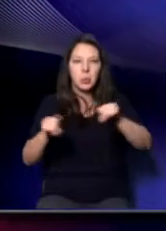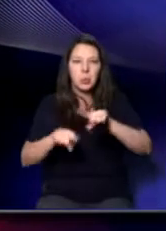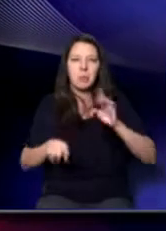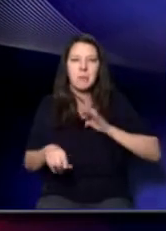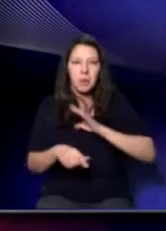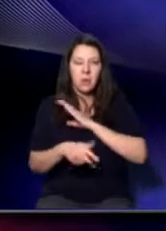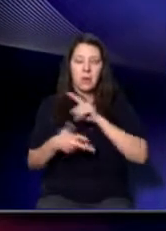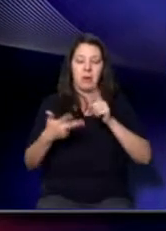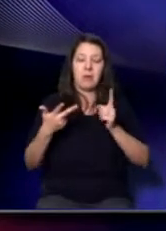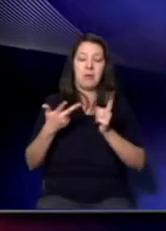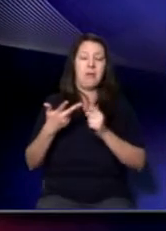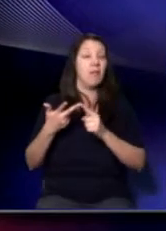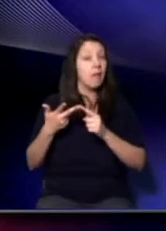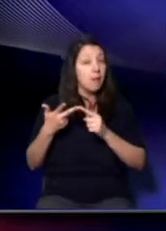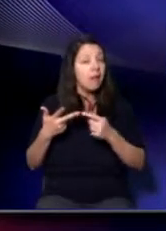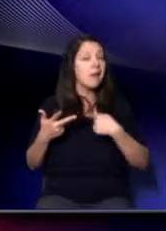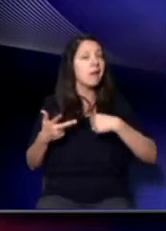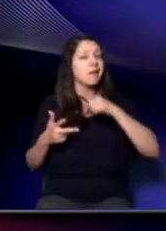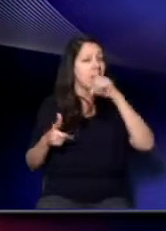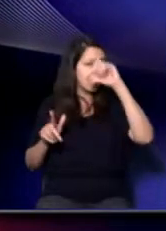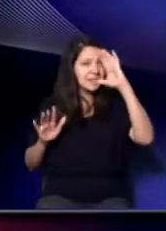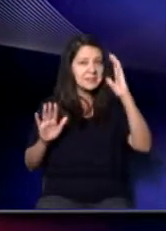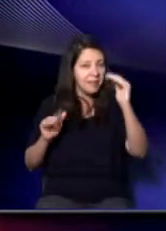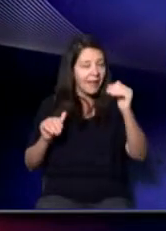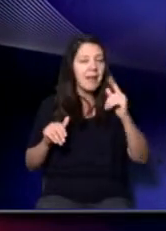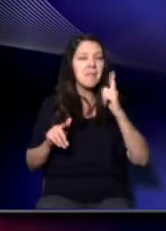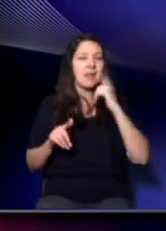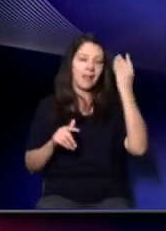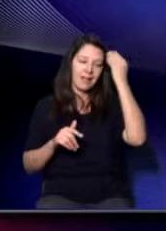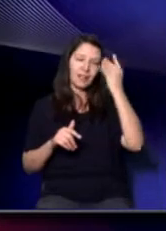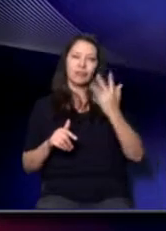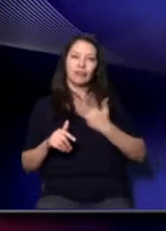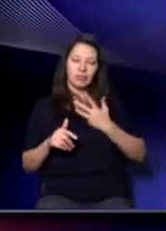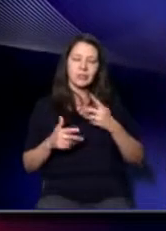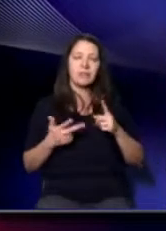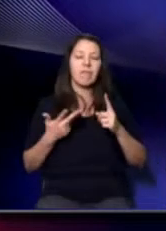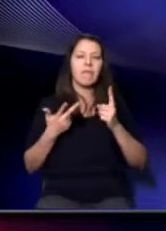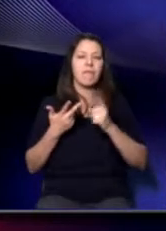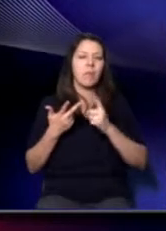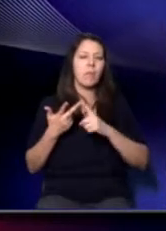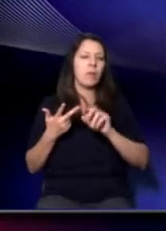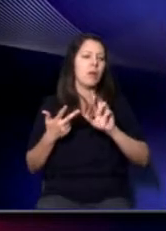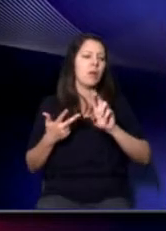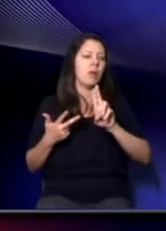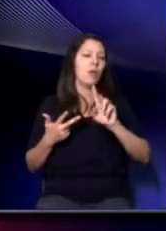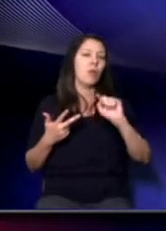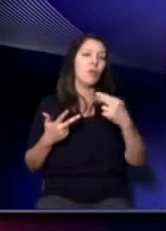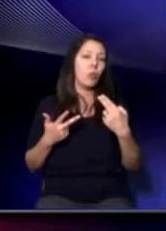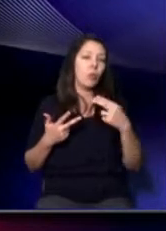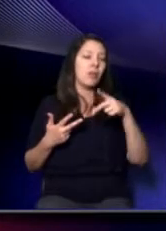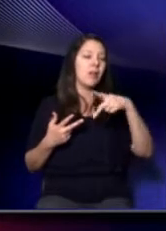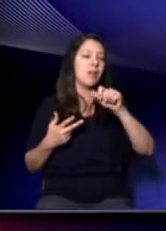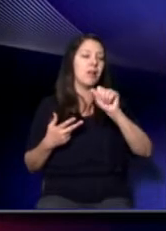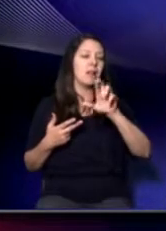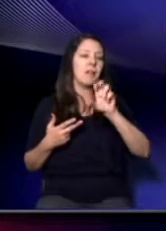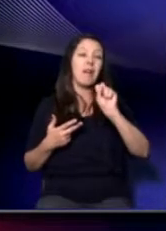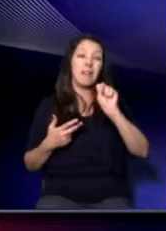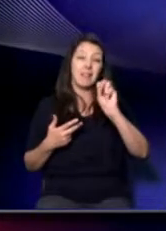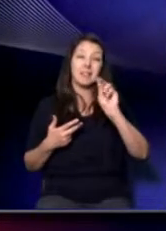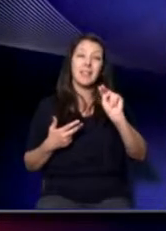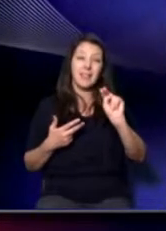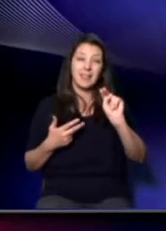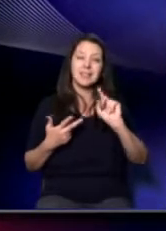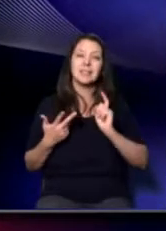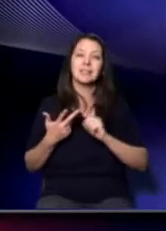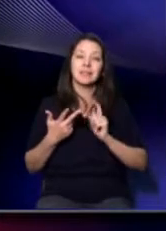didn't anticipate but was just informed is Ruth Parsons. And she is the